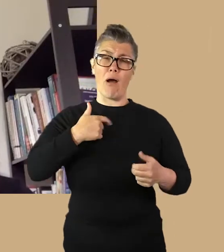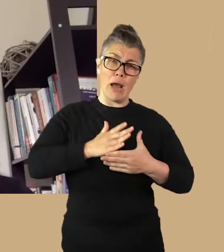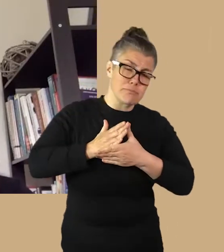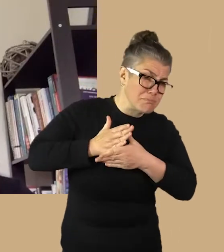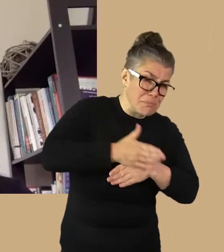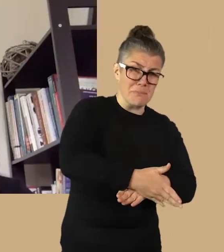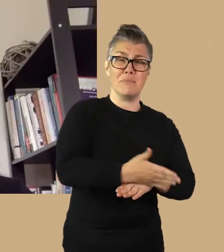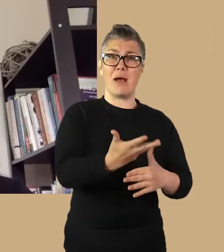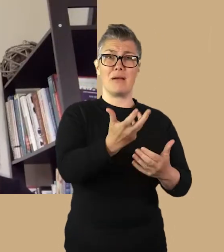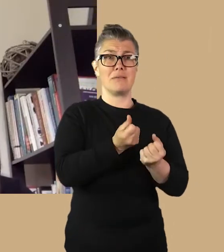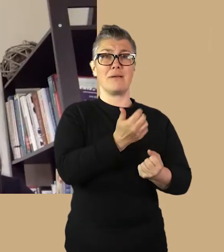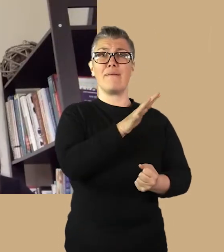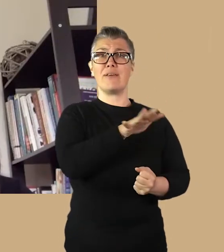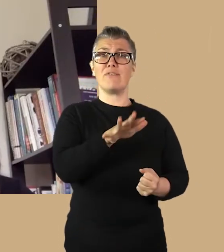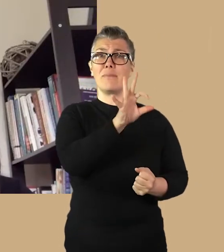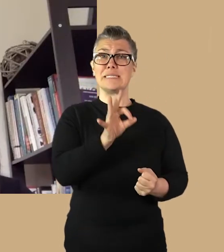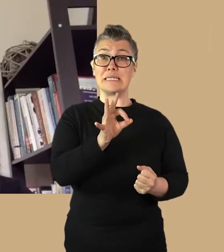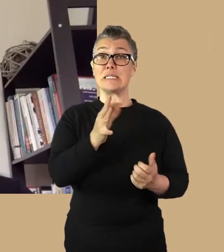been. So